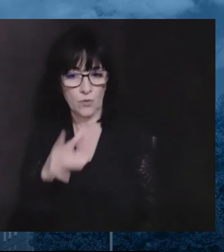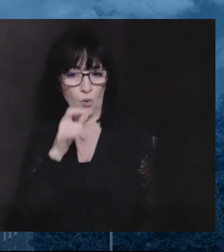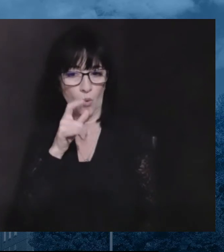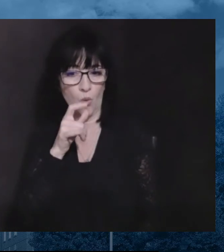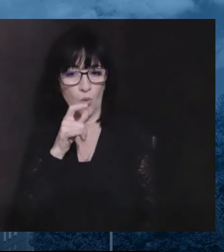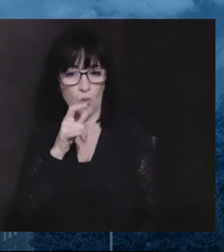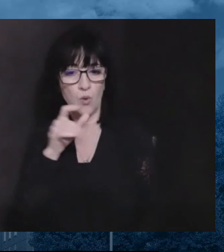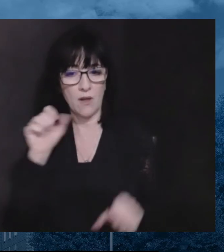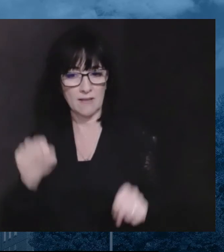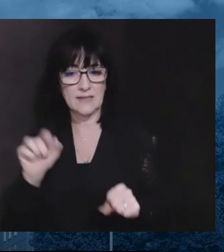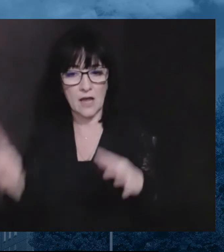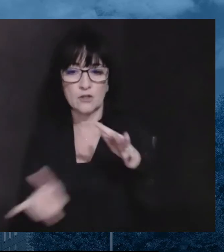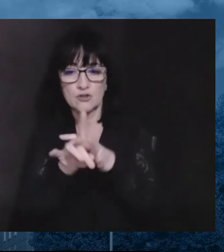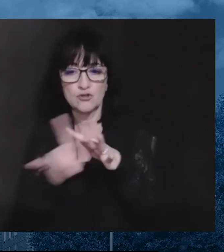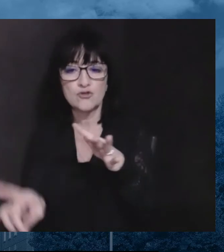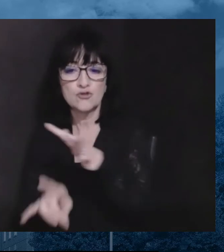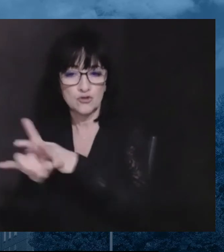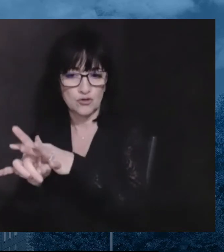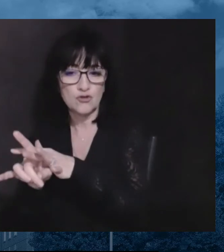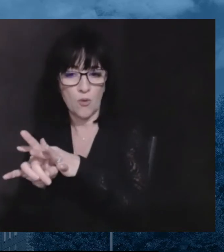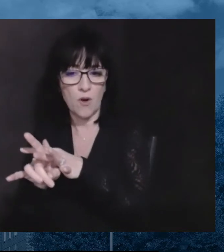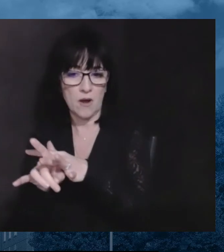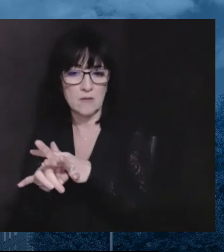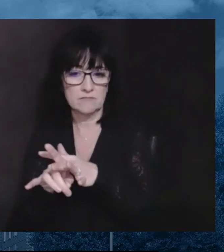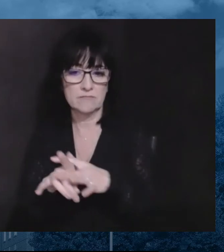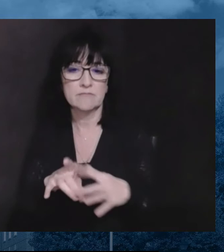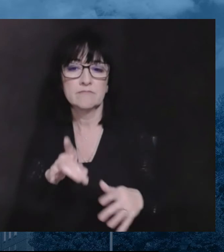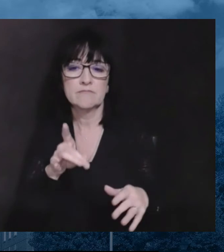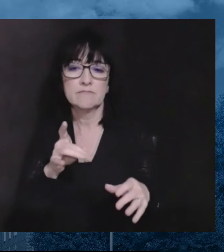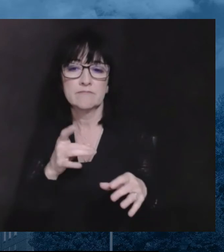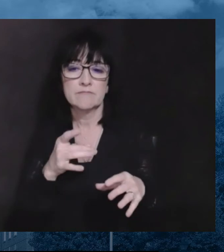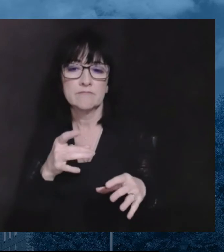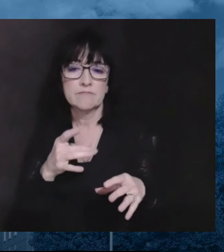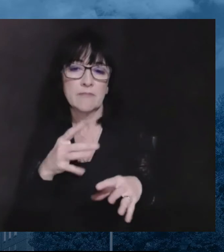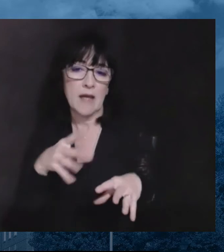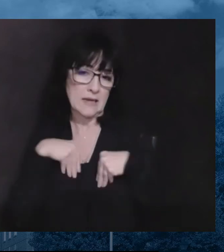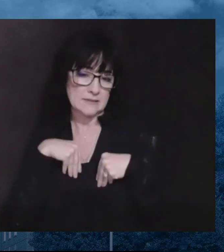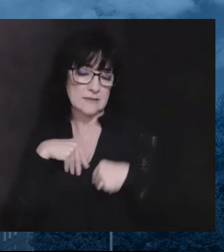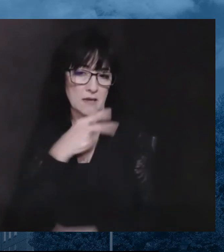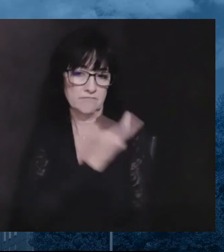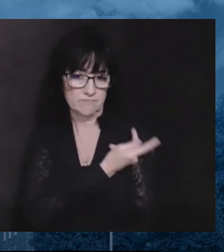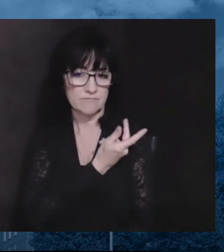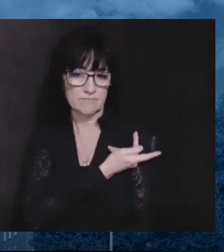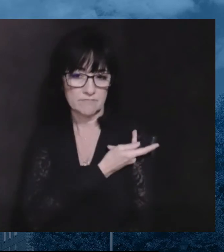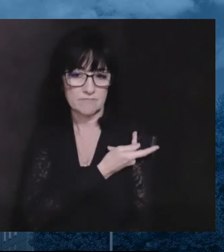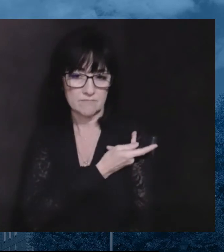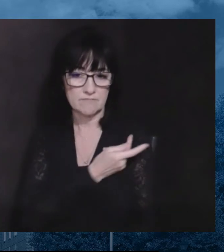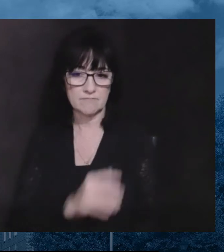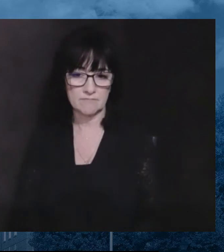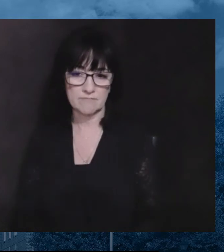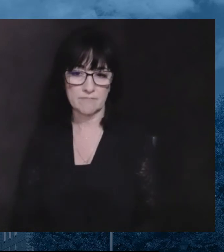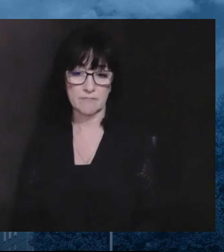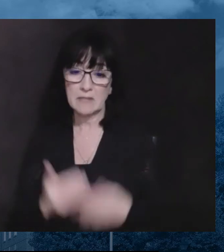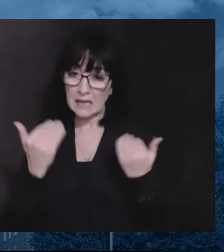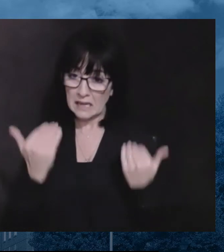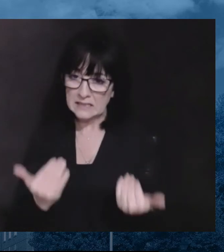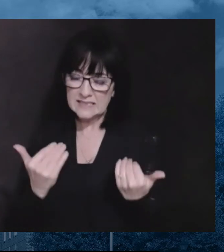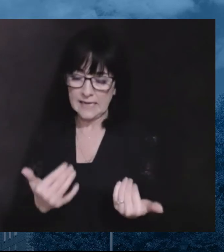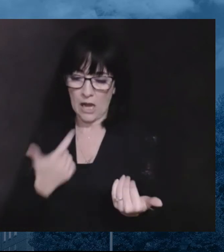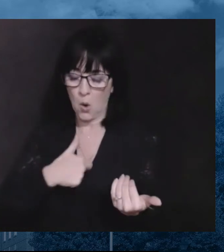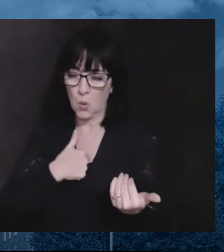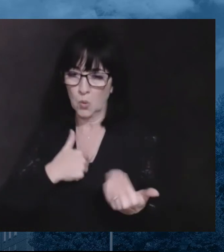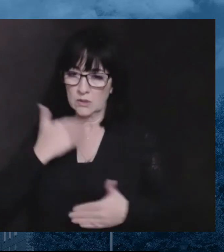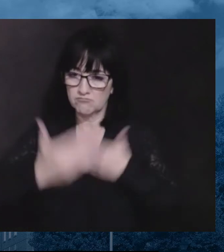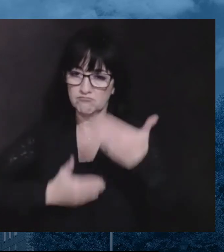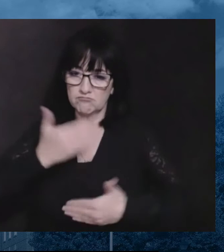of which we have a number scheduled, or that we are a number scheduled, and we're in the process of scheduling even more